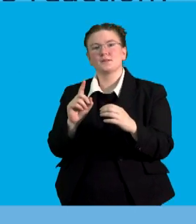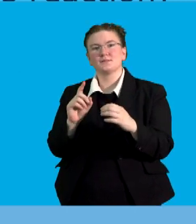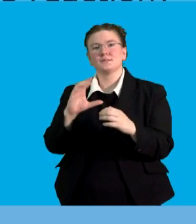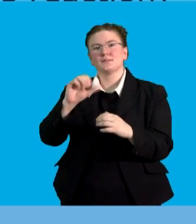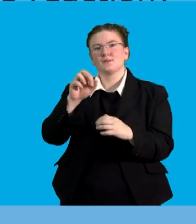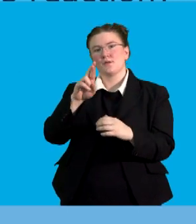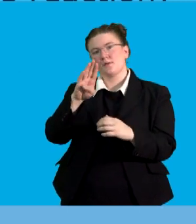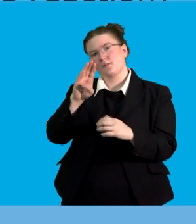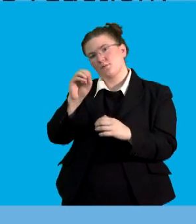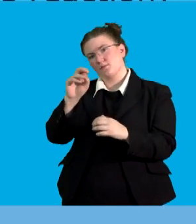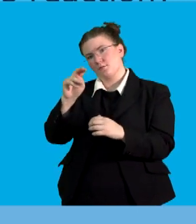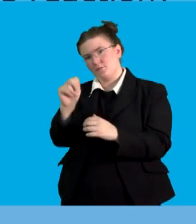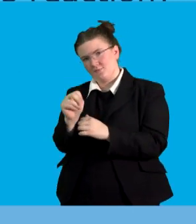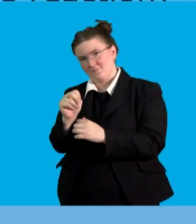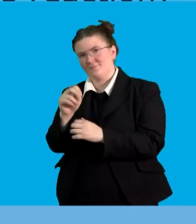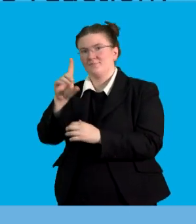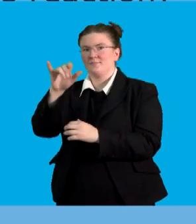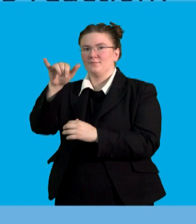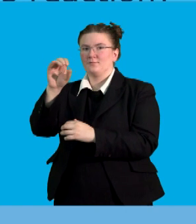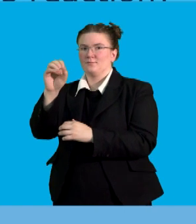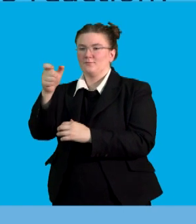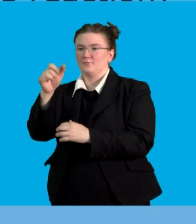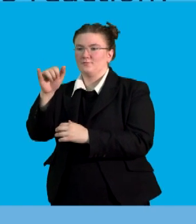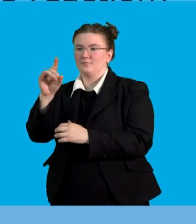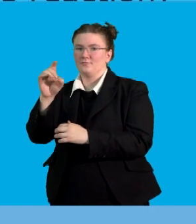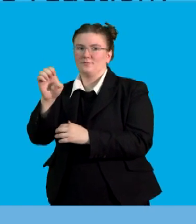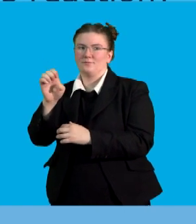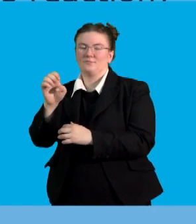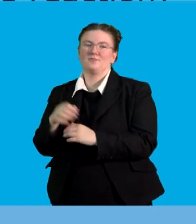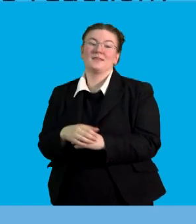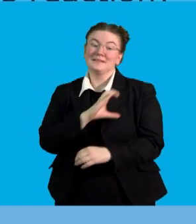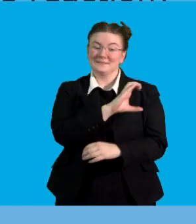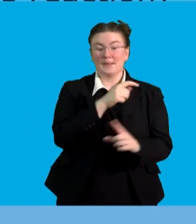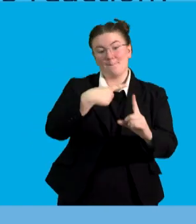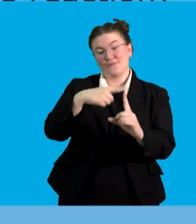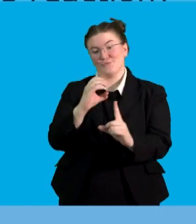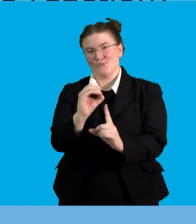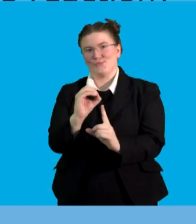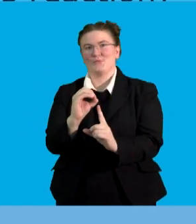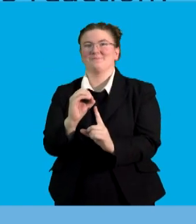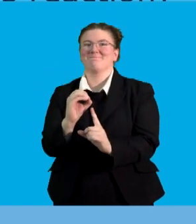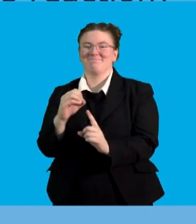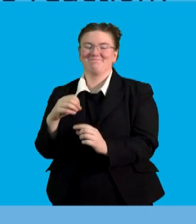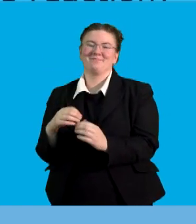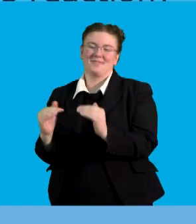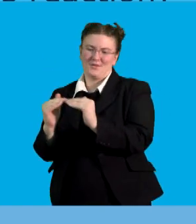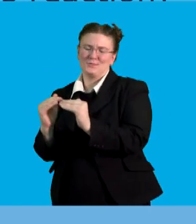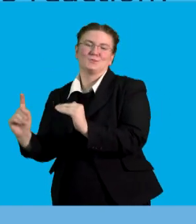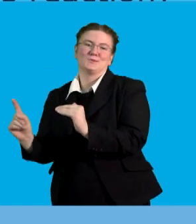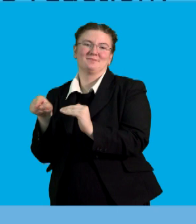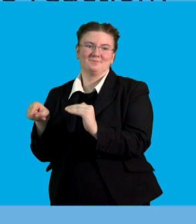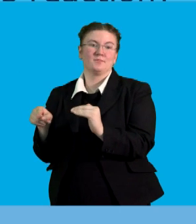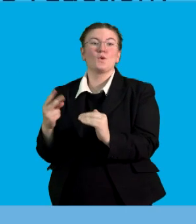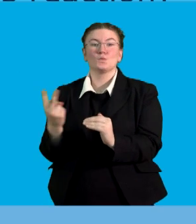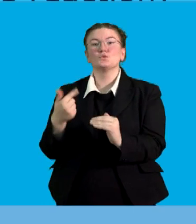the oxygen producing the carbon dioxide. We also need to know that oxygen is an example of a